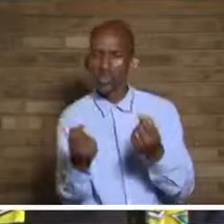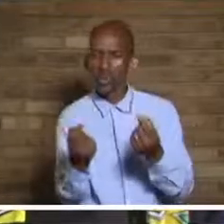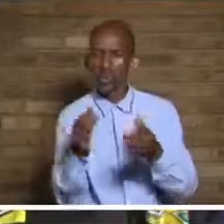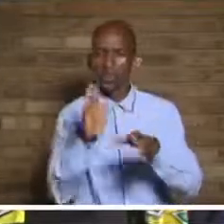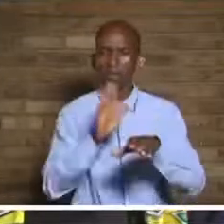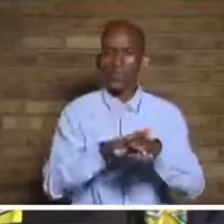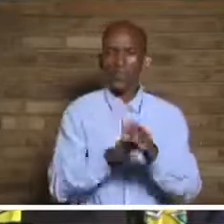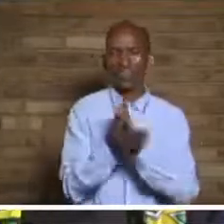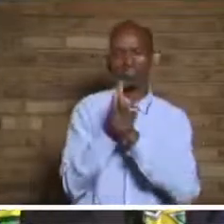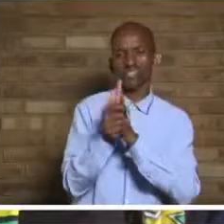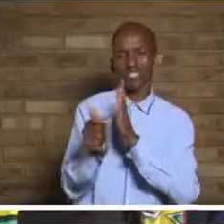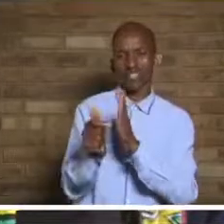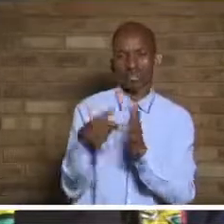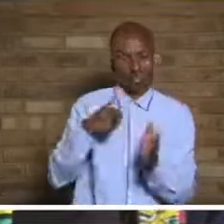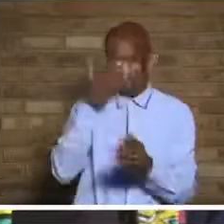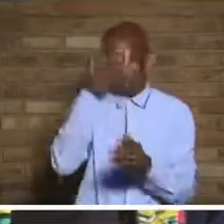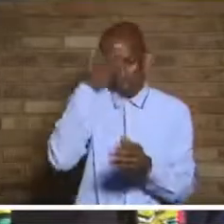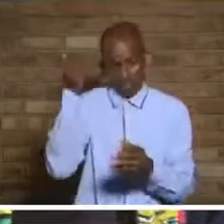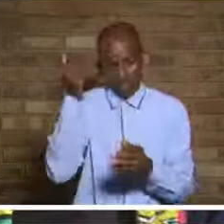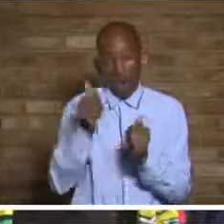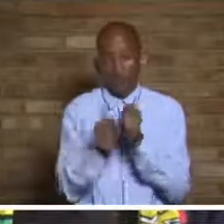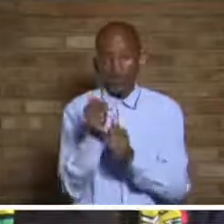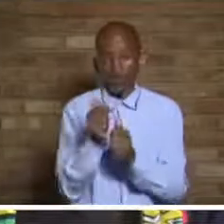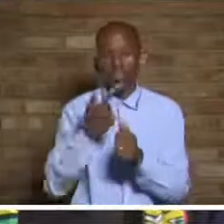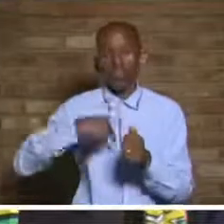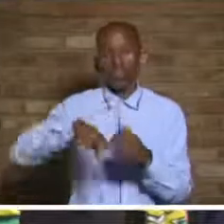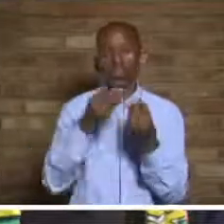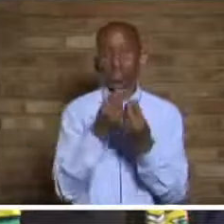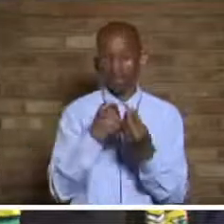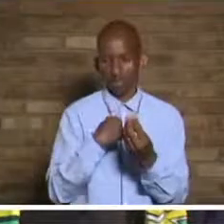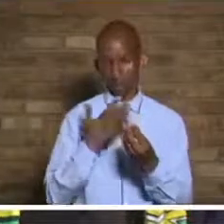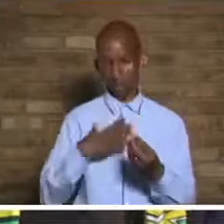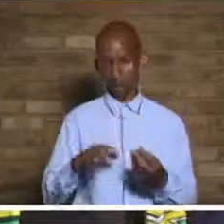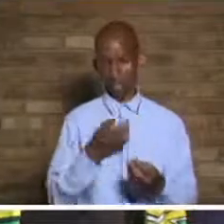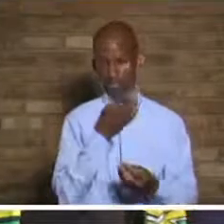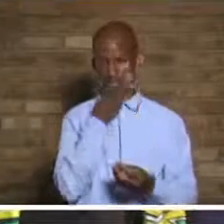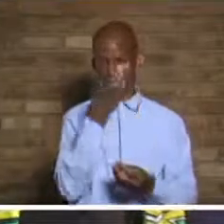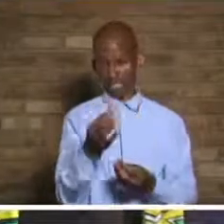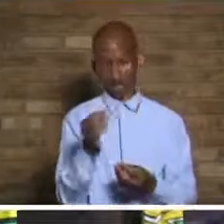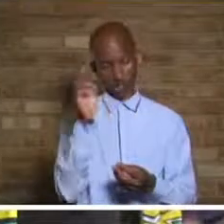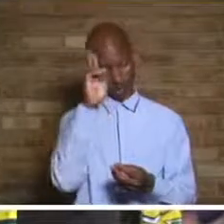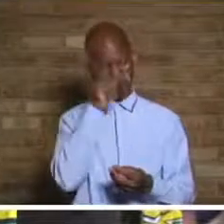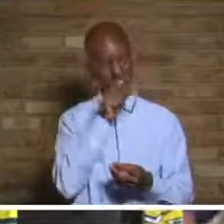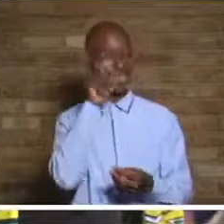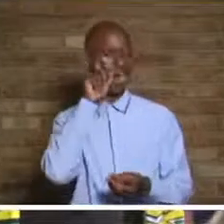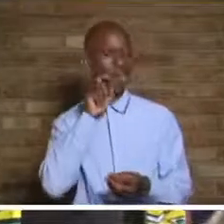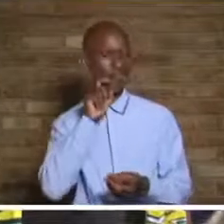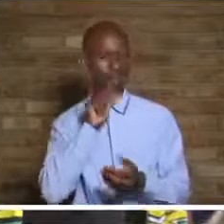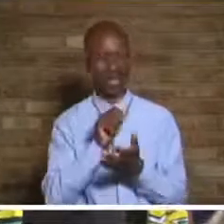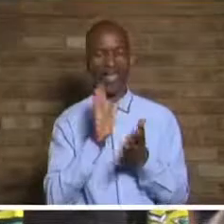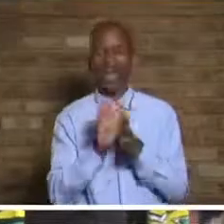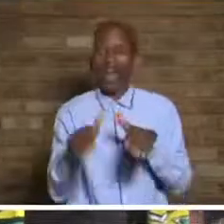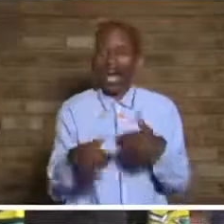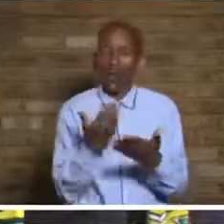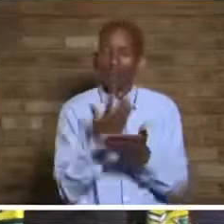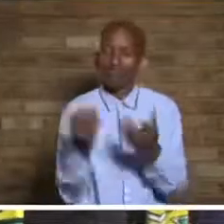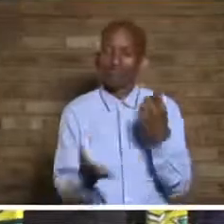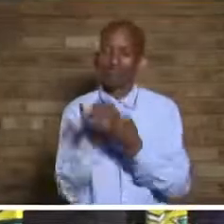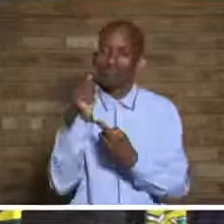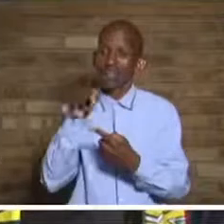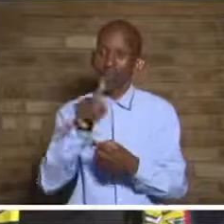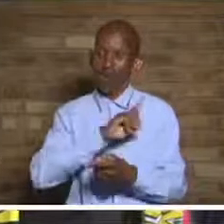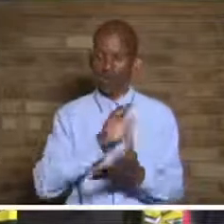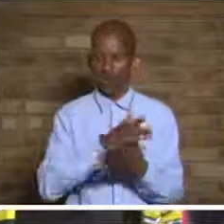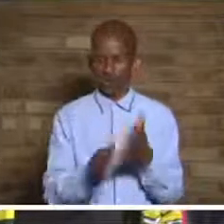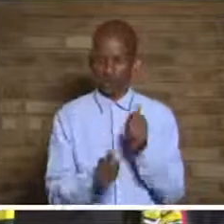the skills. And most of all, I would also like for them to consider the age and how we get there, because most